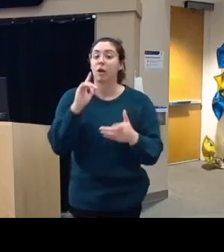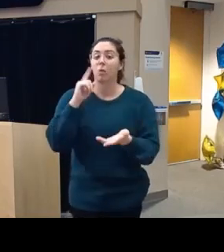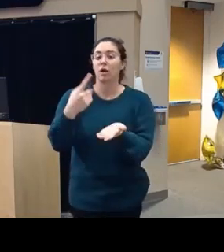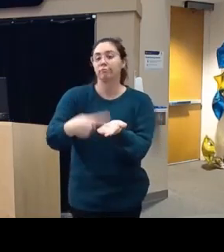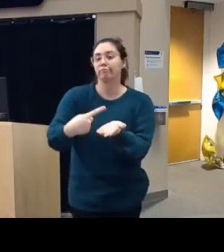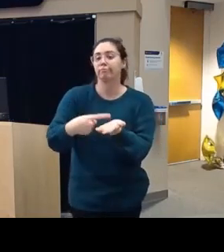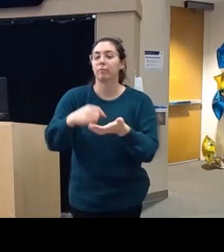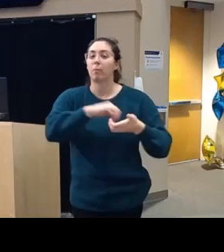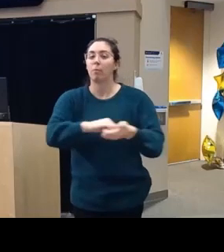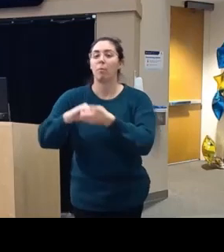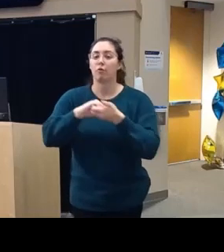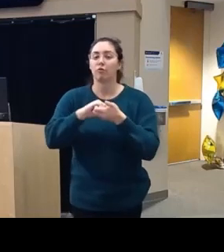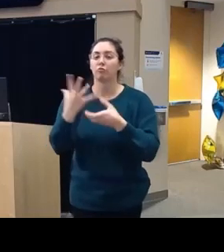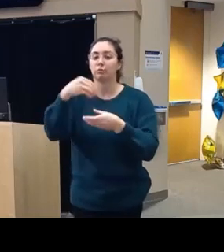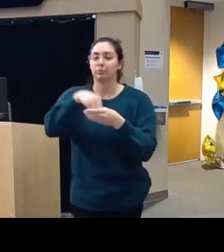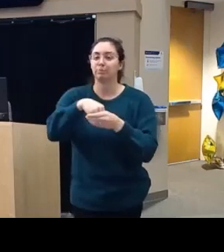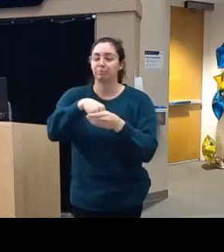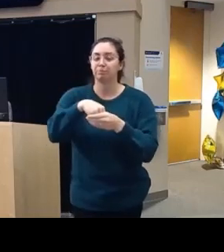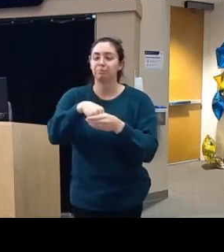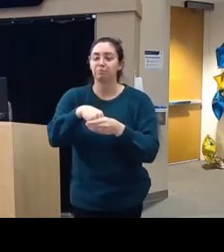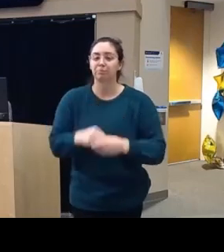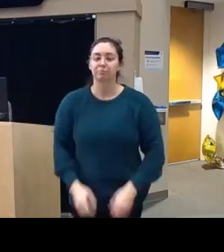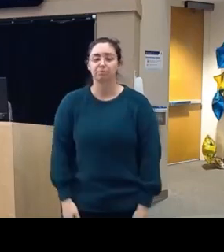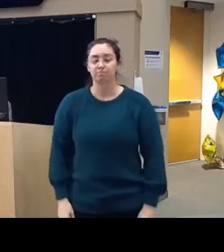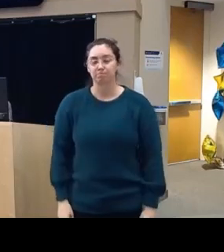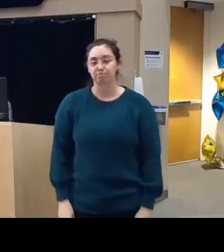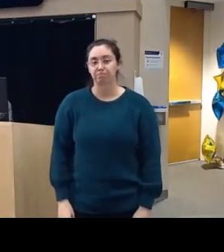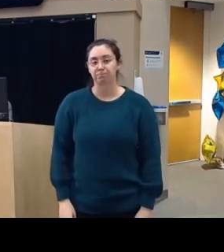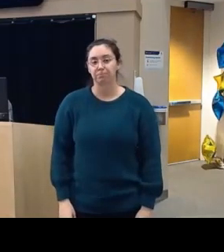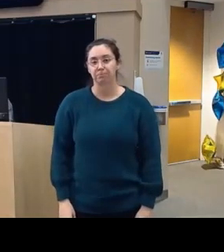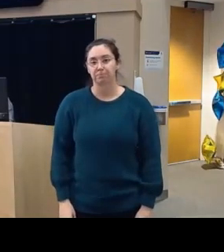engagement as part of this work.